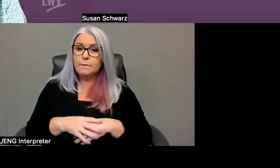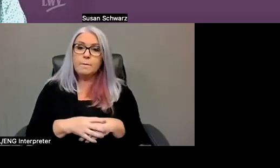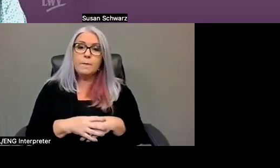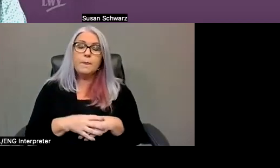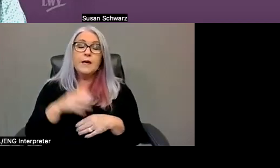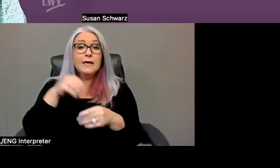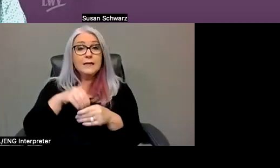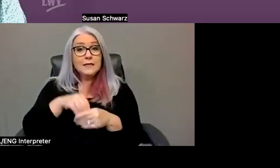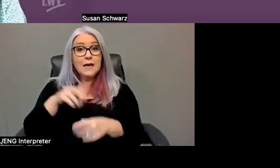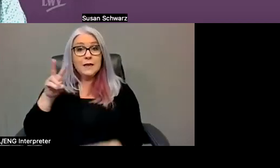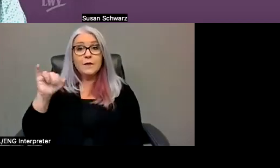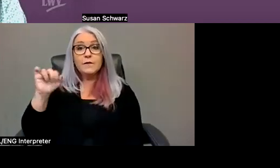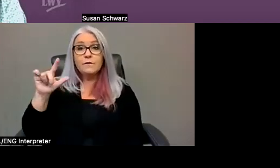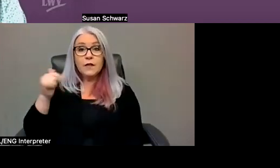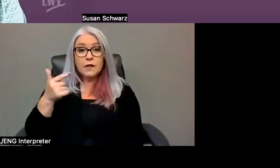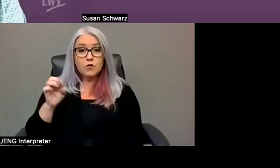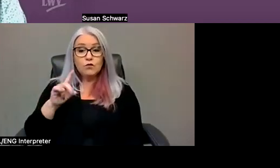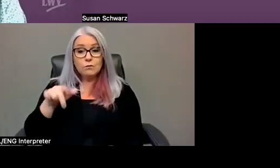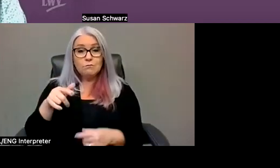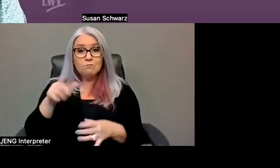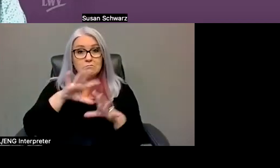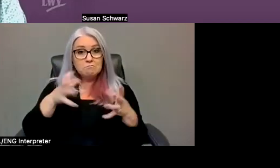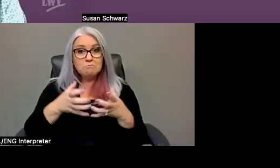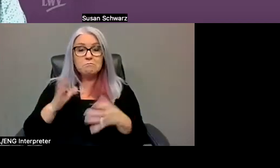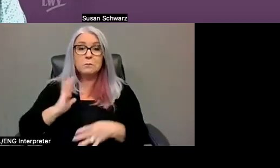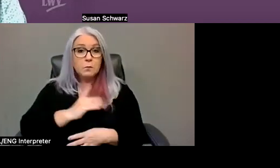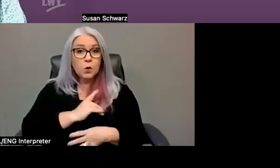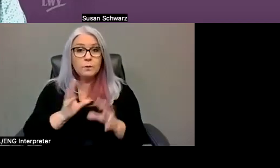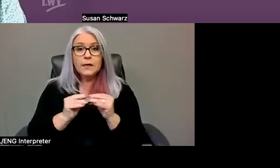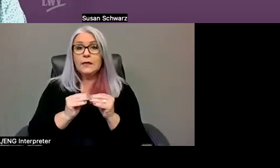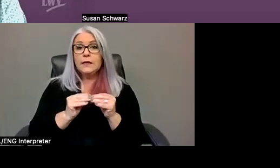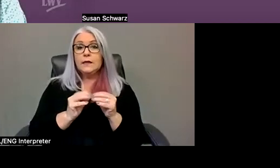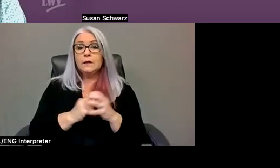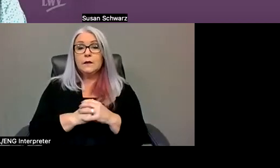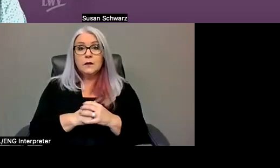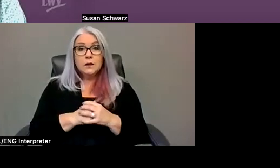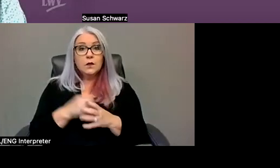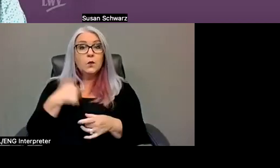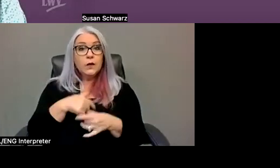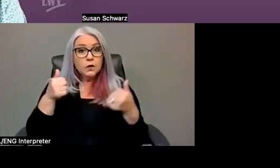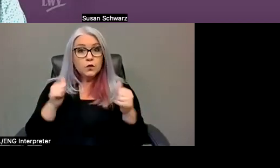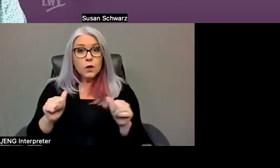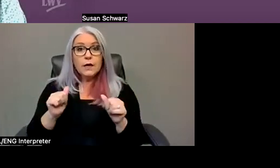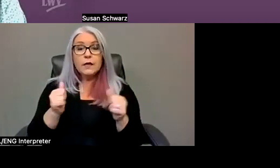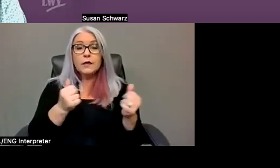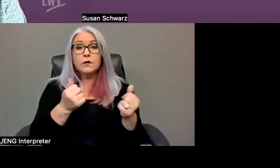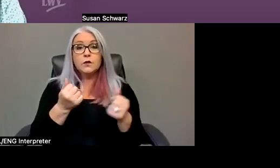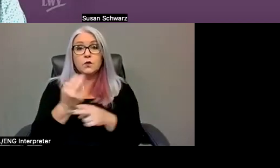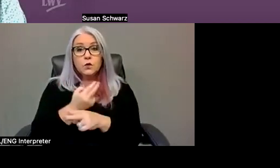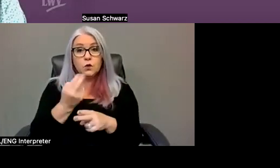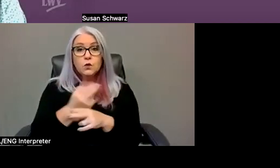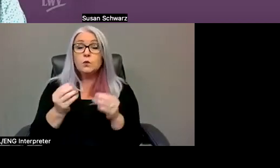village itself, when we hold our board meetings, we are trying to use more of